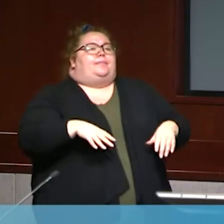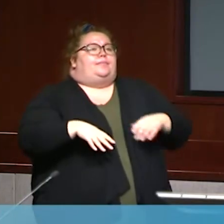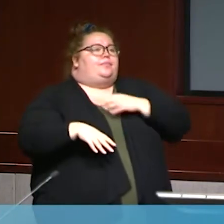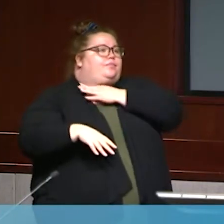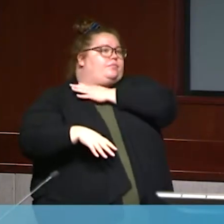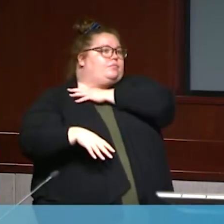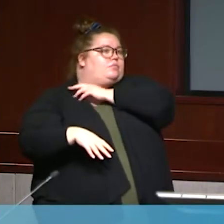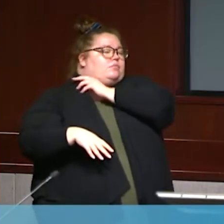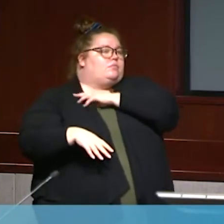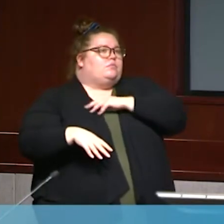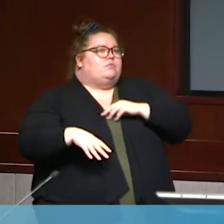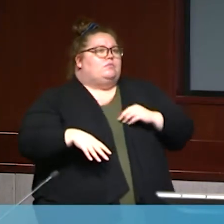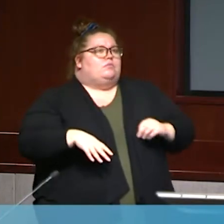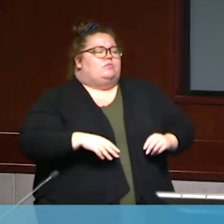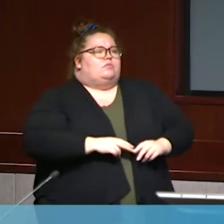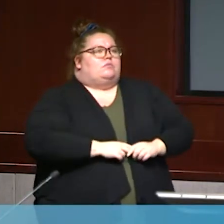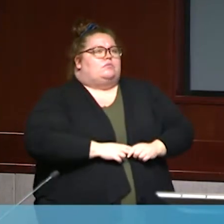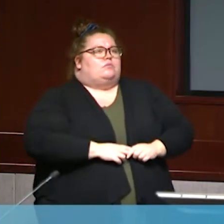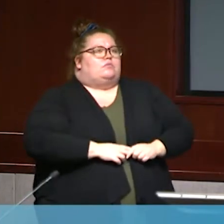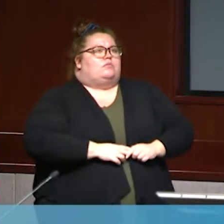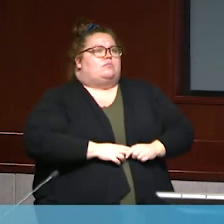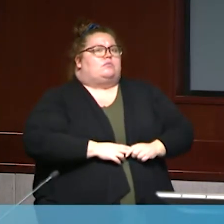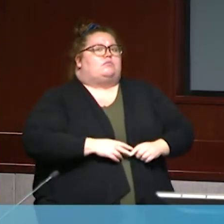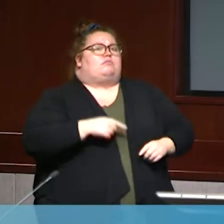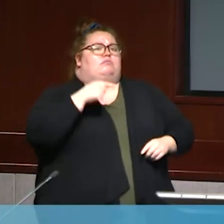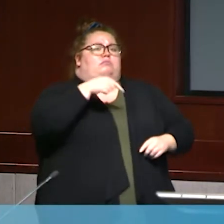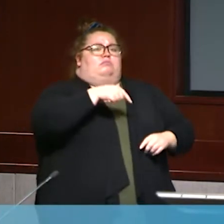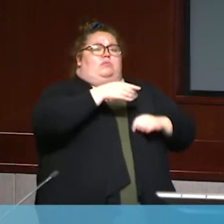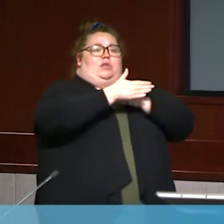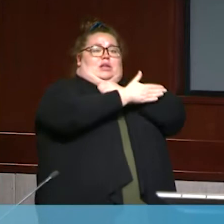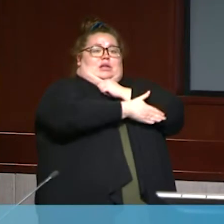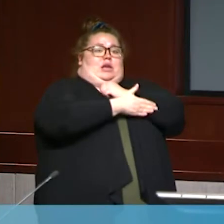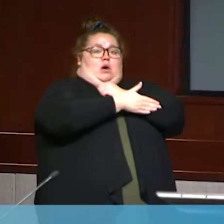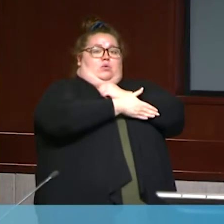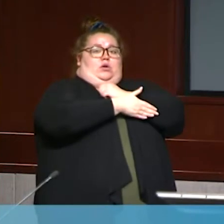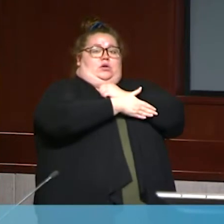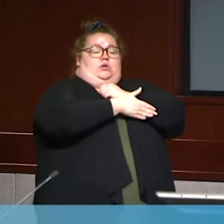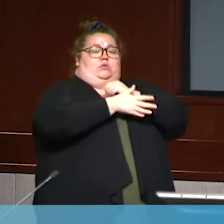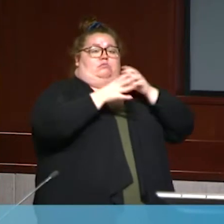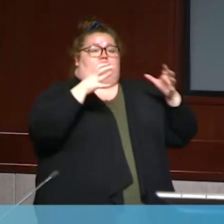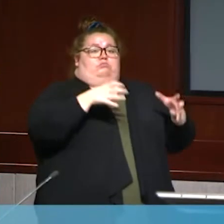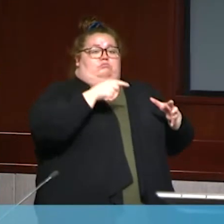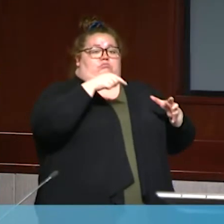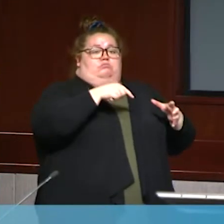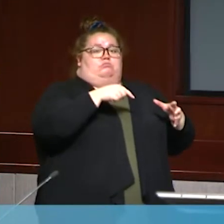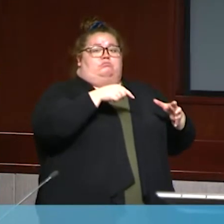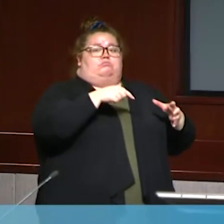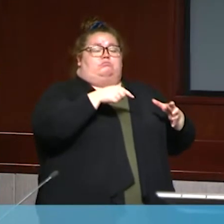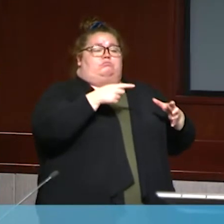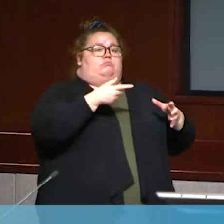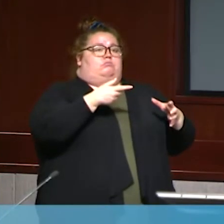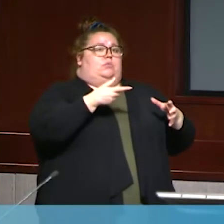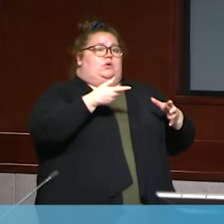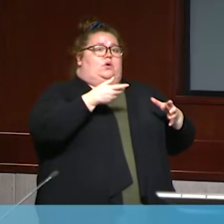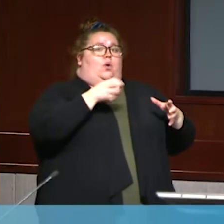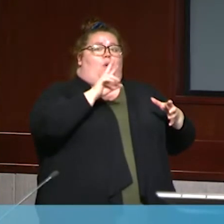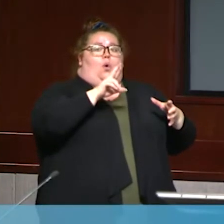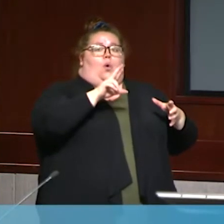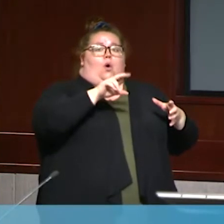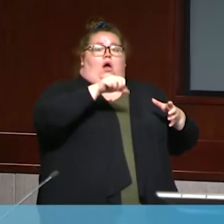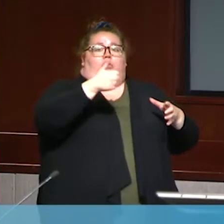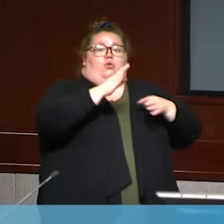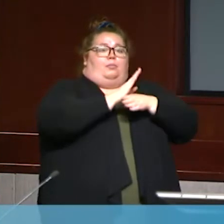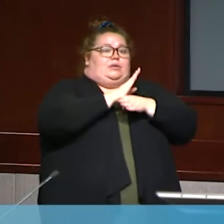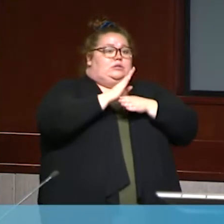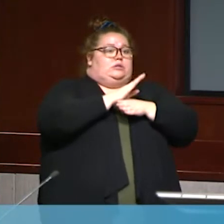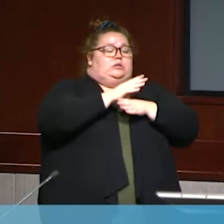the county going to be doing anything different or asking businesses or any sectors in the community to do